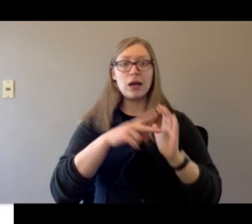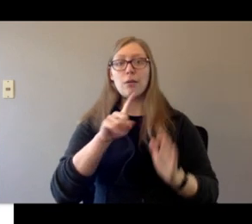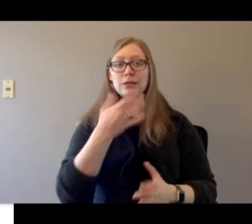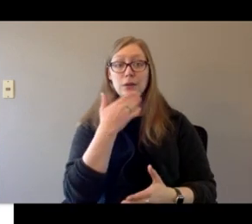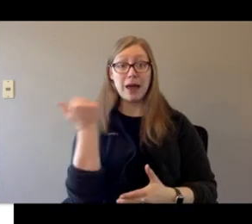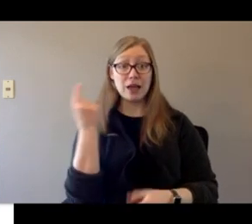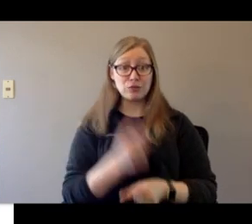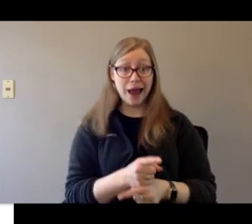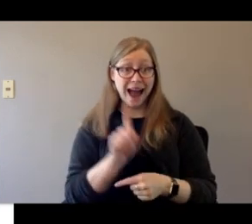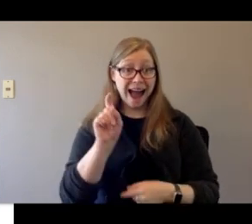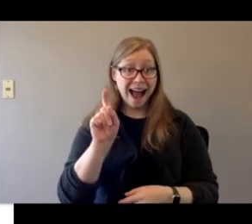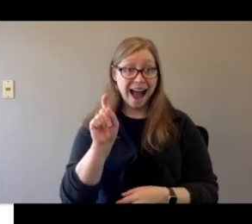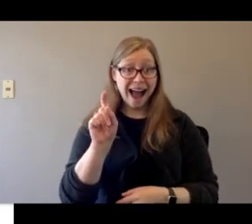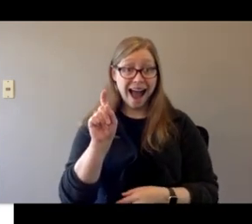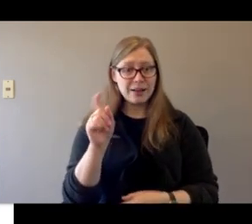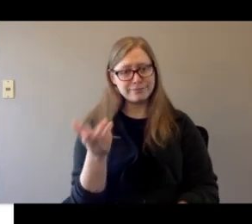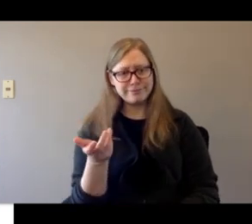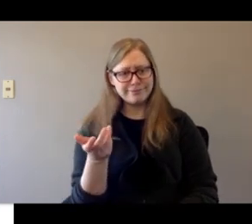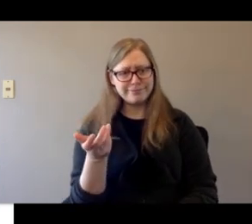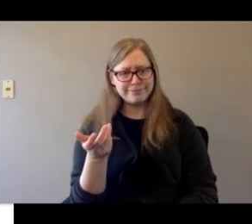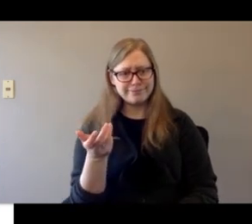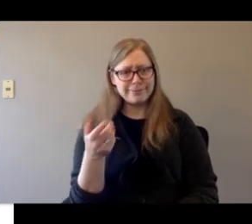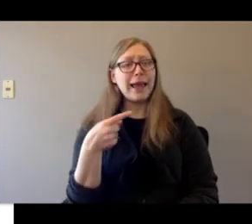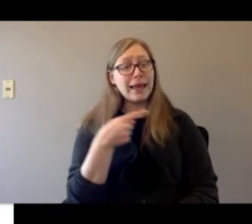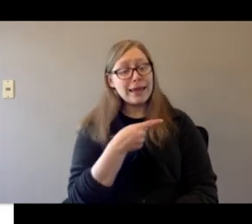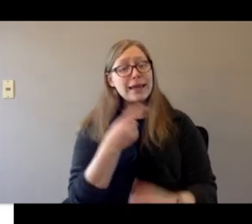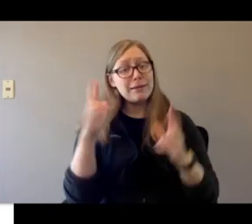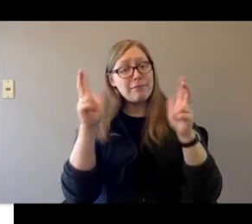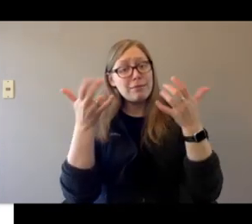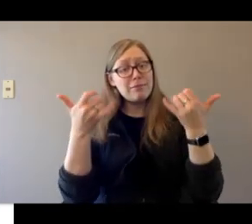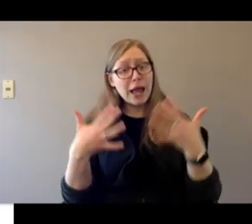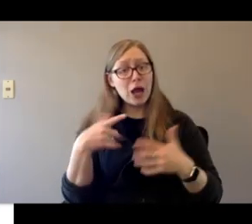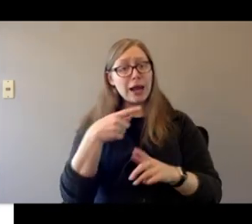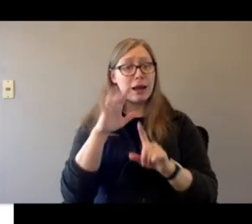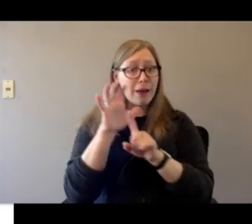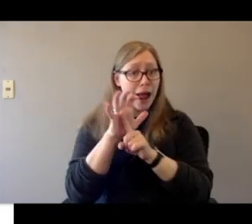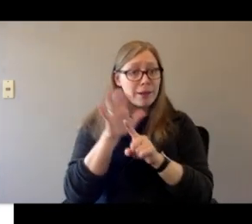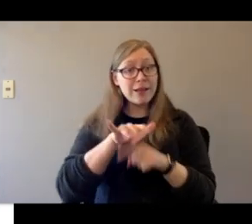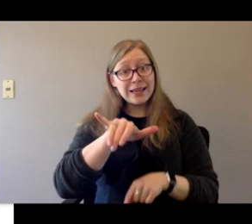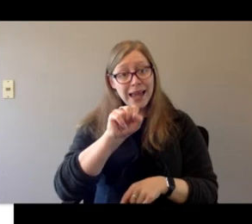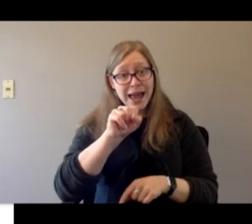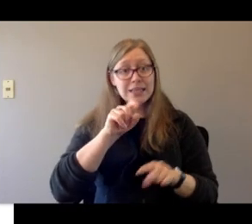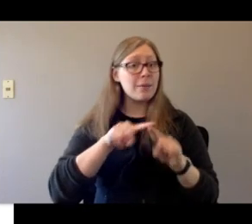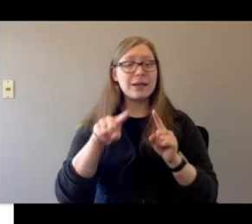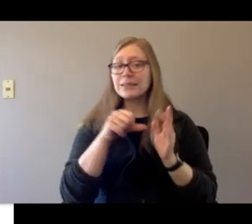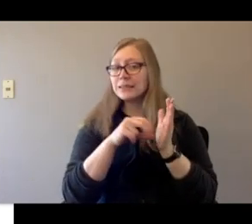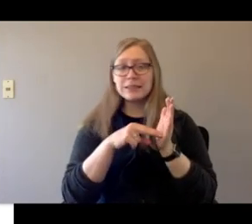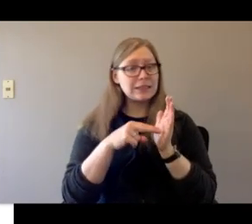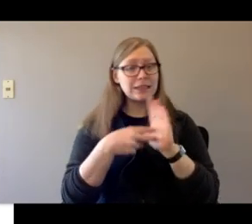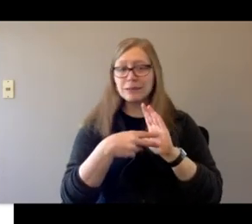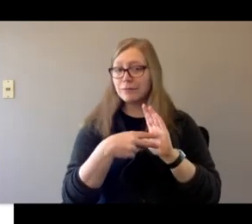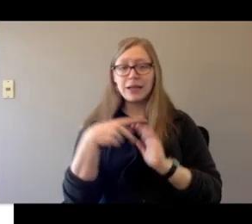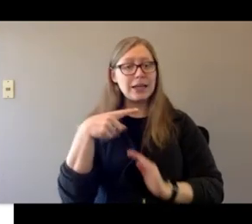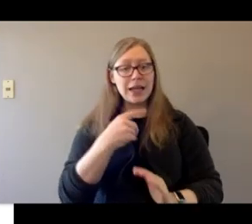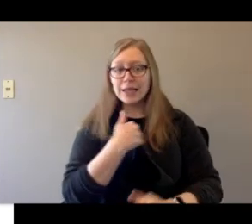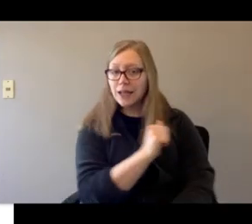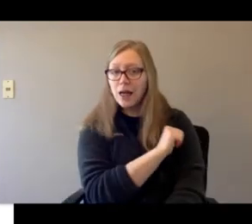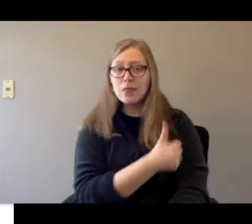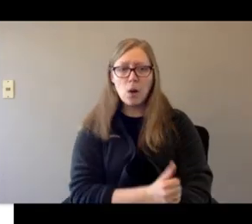Now, just because he's a basketball player and he's popular does not mean that he has the authority